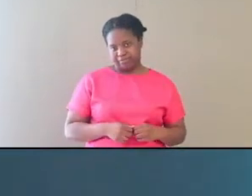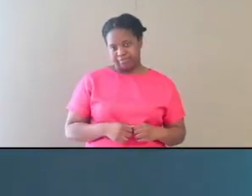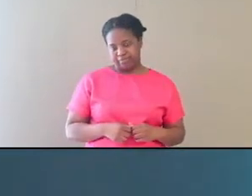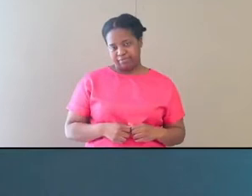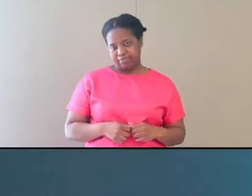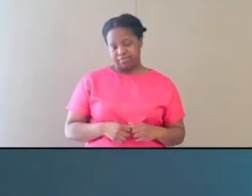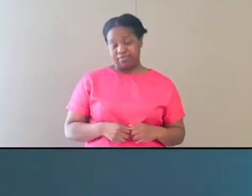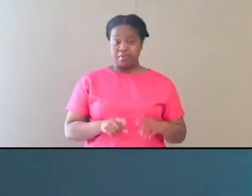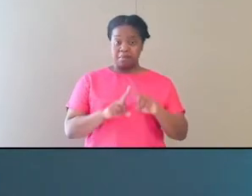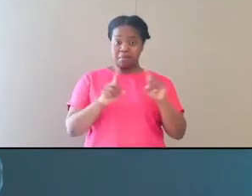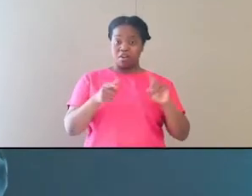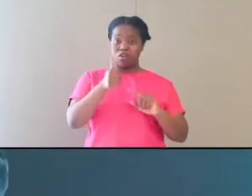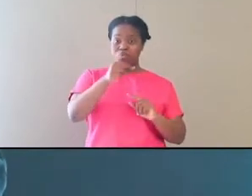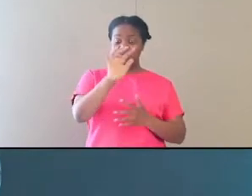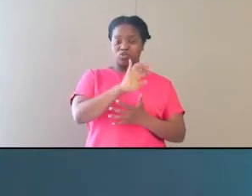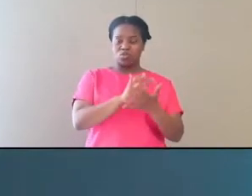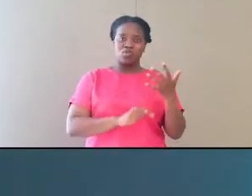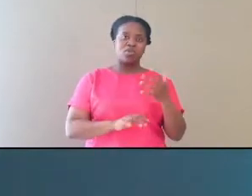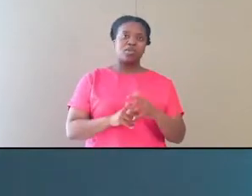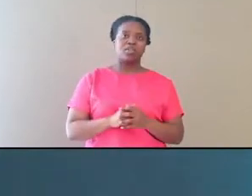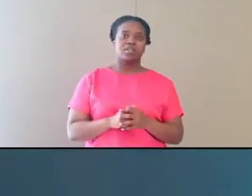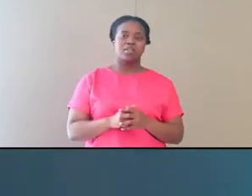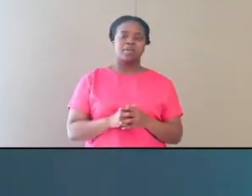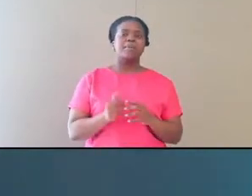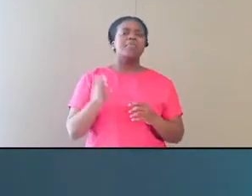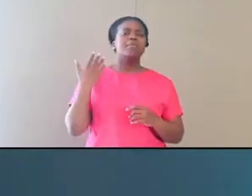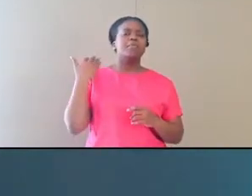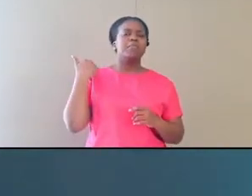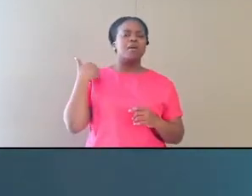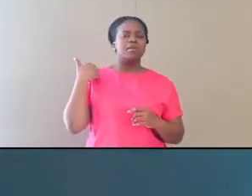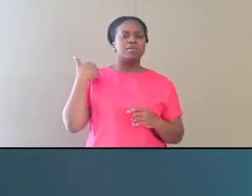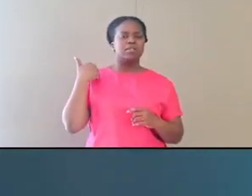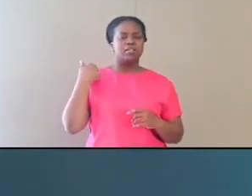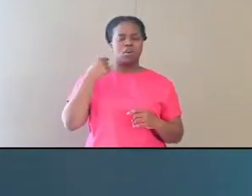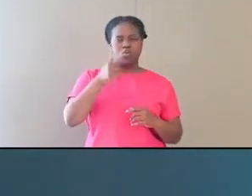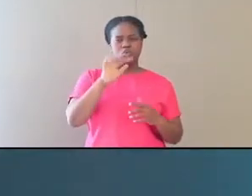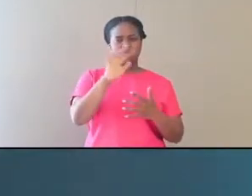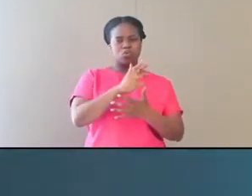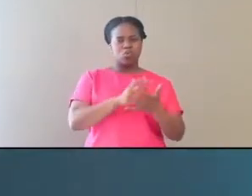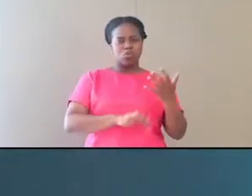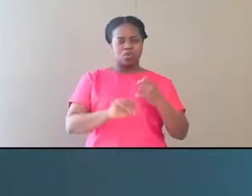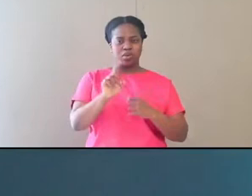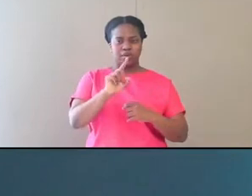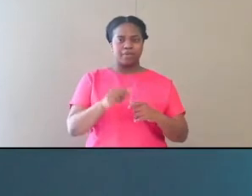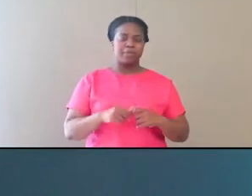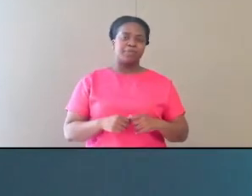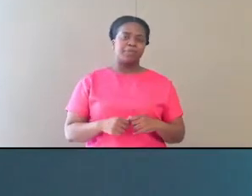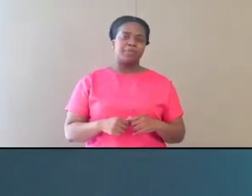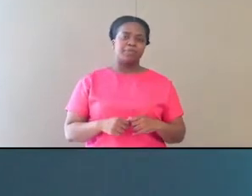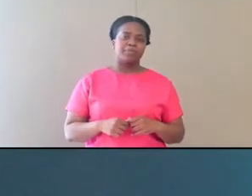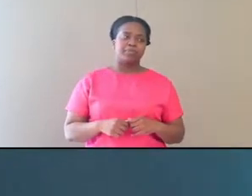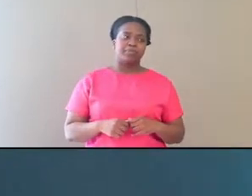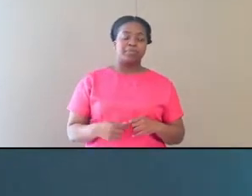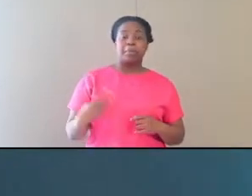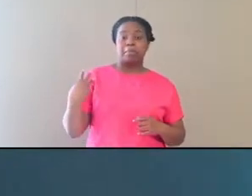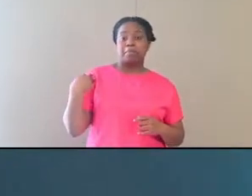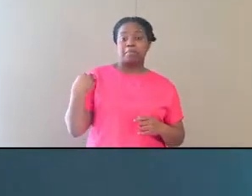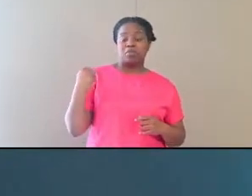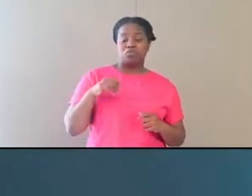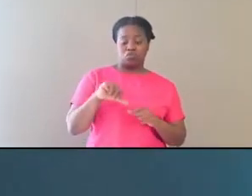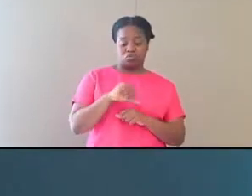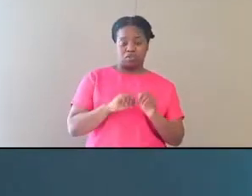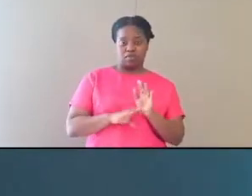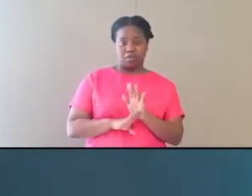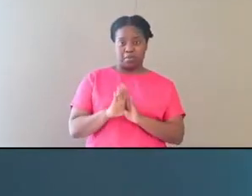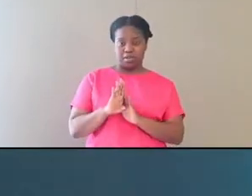But the good story, you know, in past we have a good story to tell, is that the Minister of Social Development